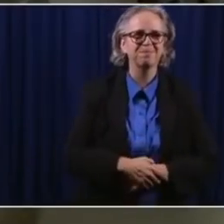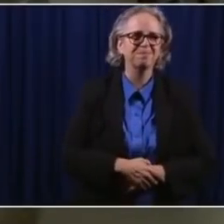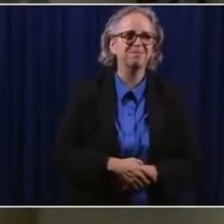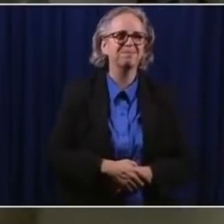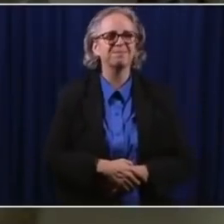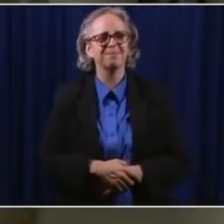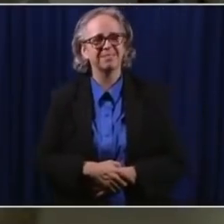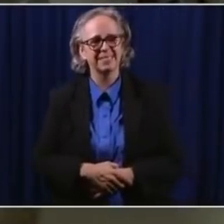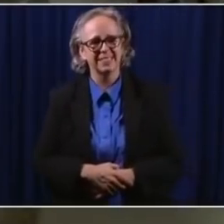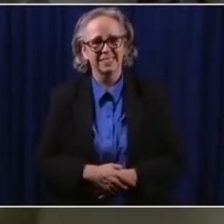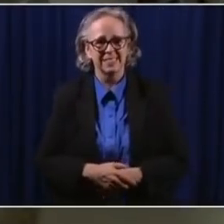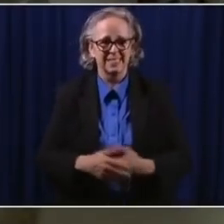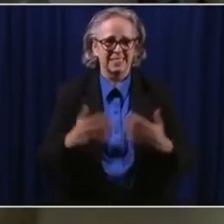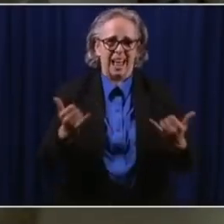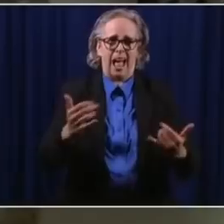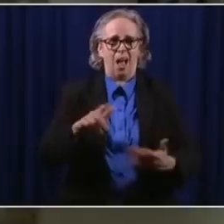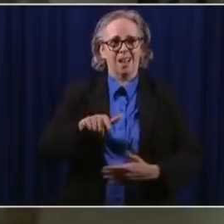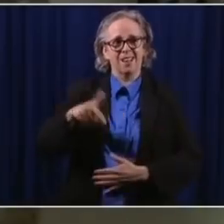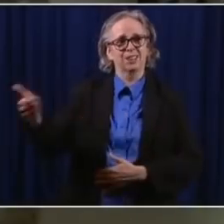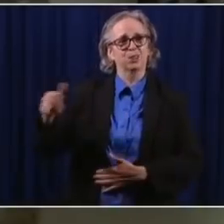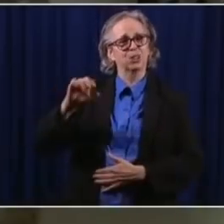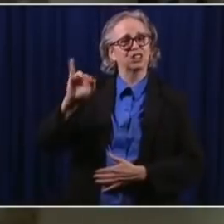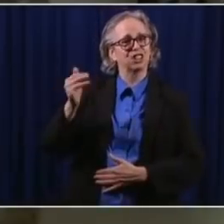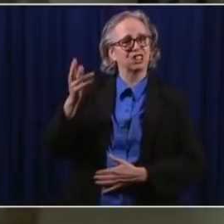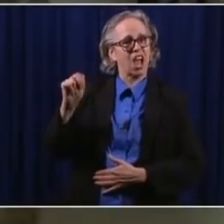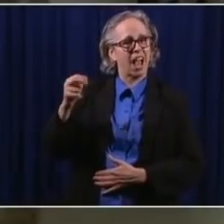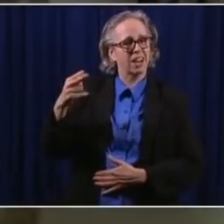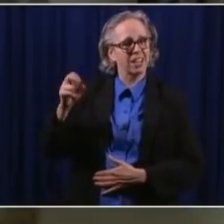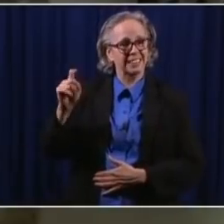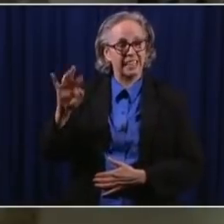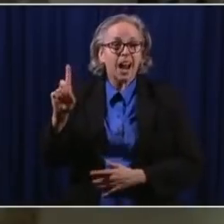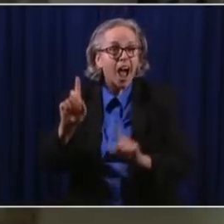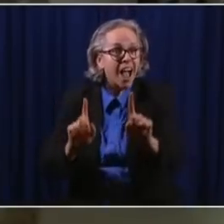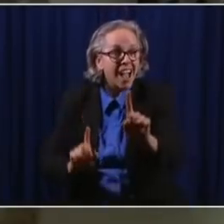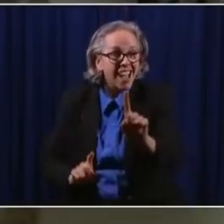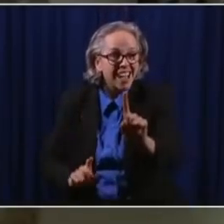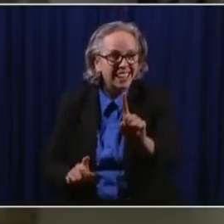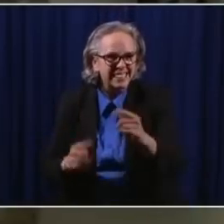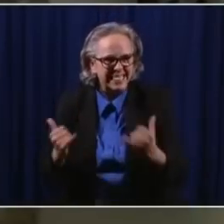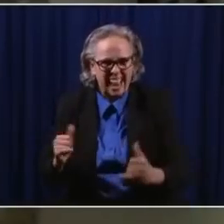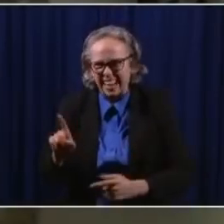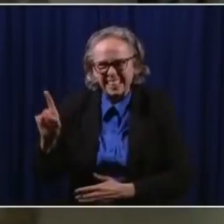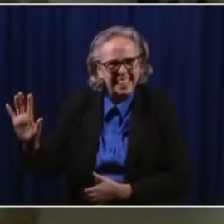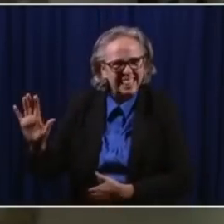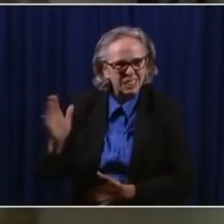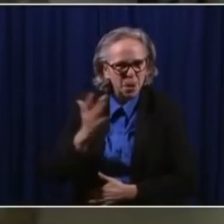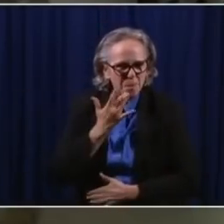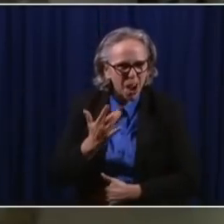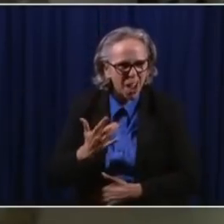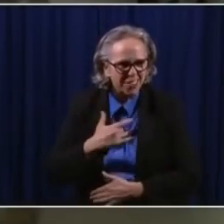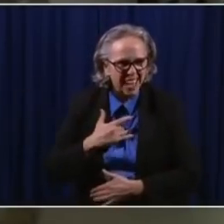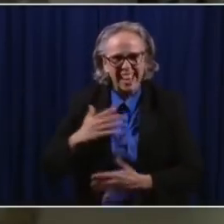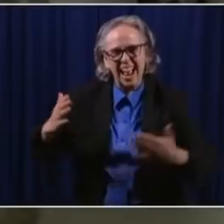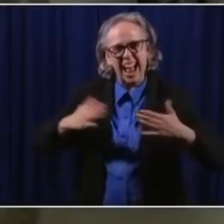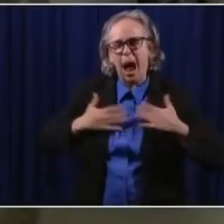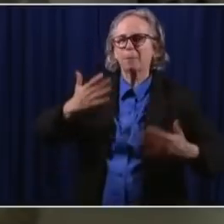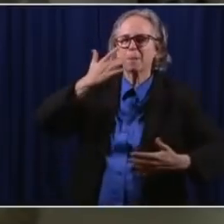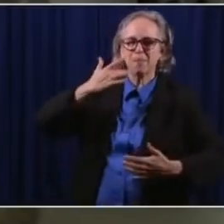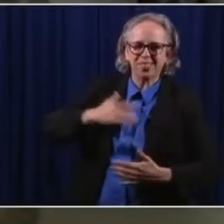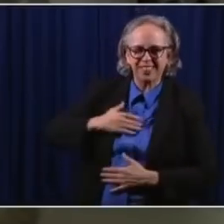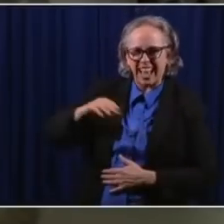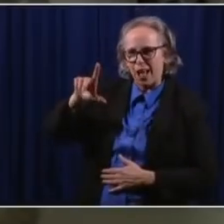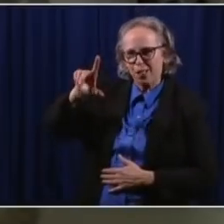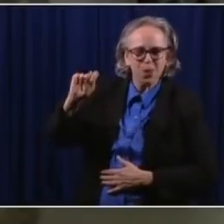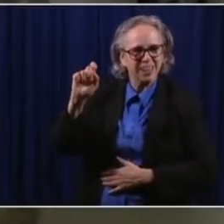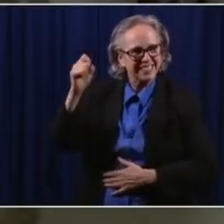going to turn it over to John Husted. It happens to be the Lieutenant Governor's birthday today, so happy birthday, Lieutenant Governor, and